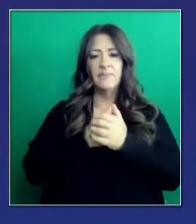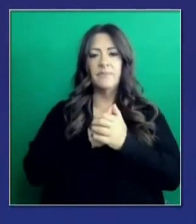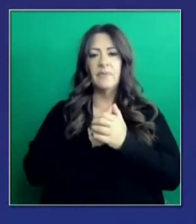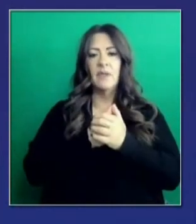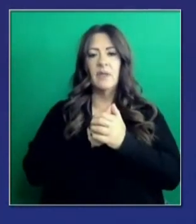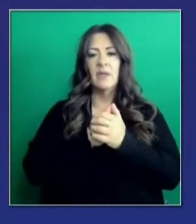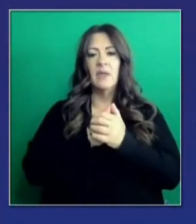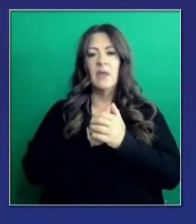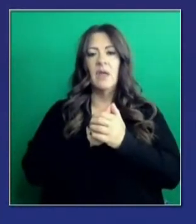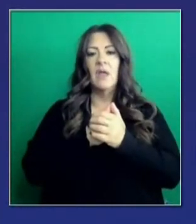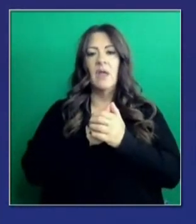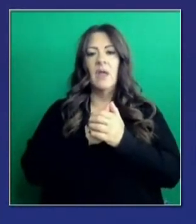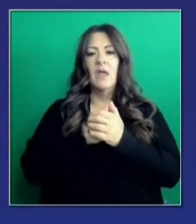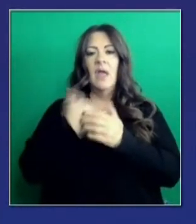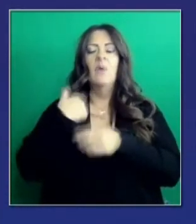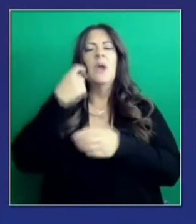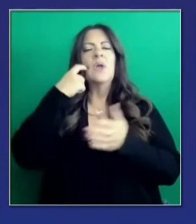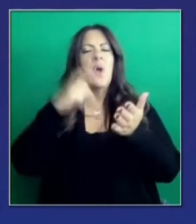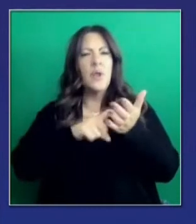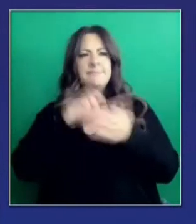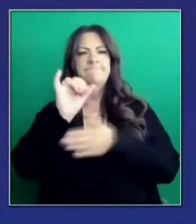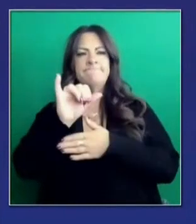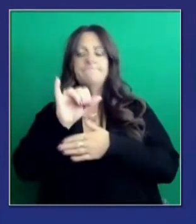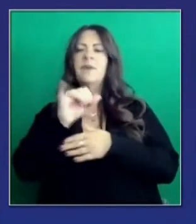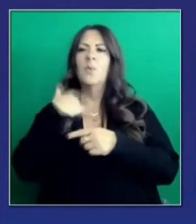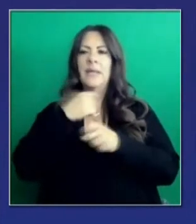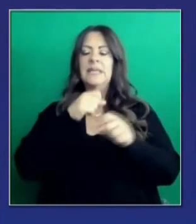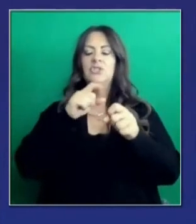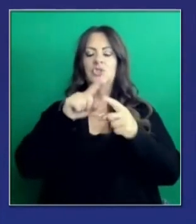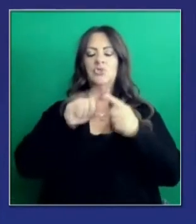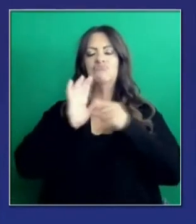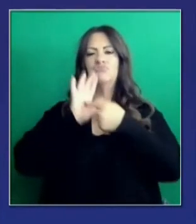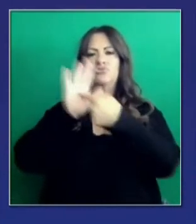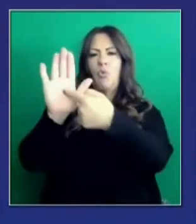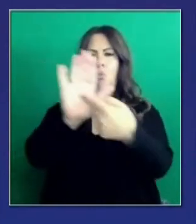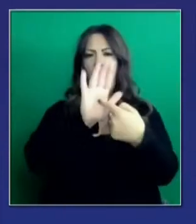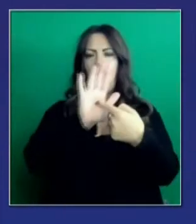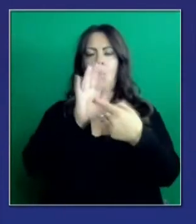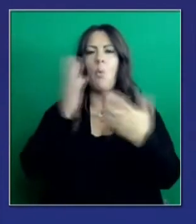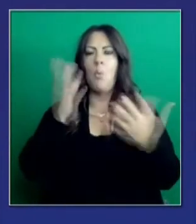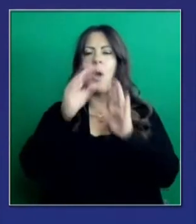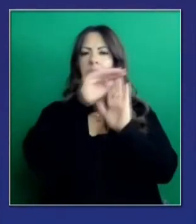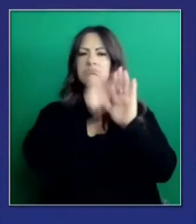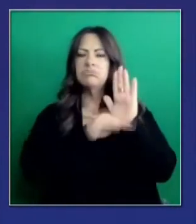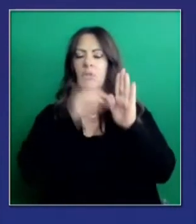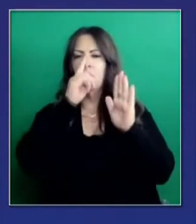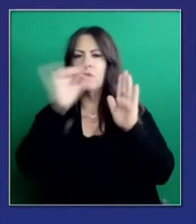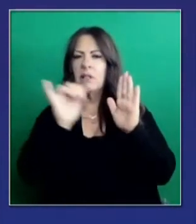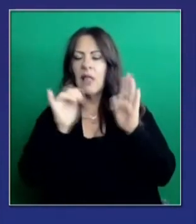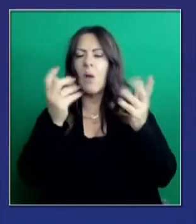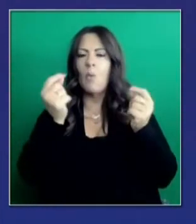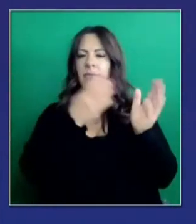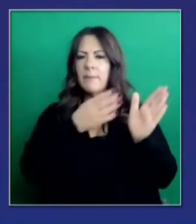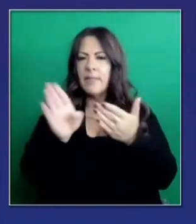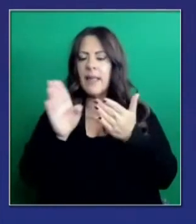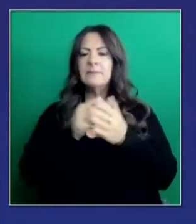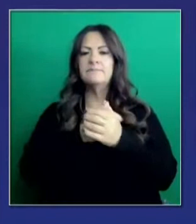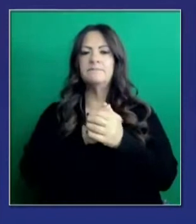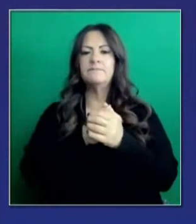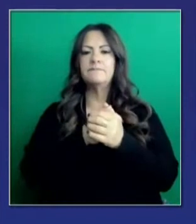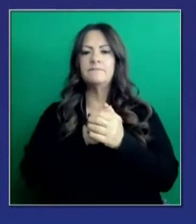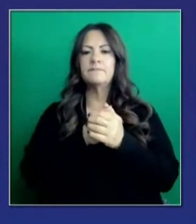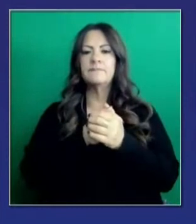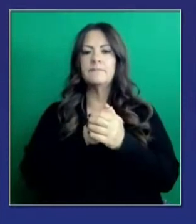back, and we'll talk about that in a moment, what the new platform is. But we have now developed, we believe it's the